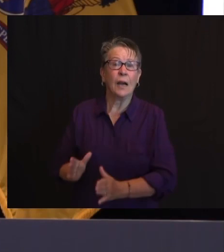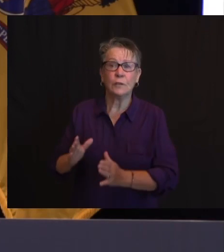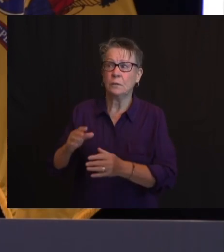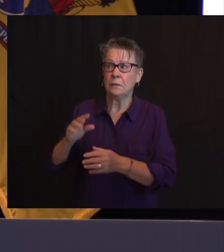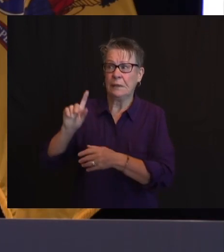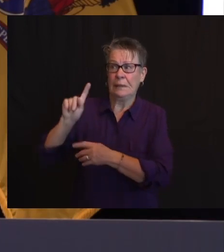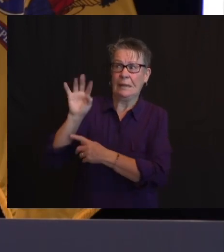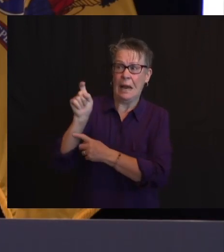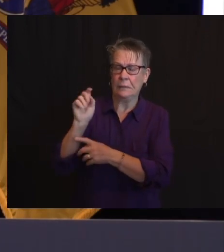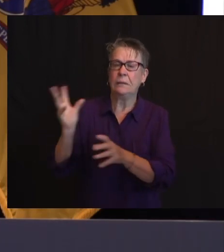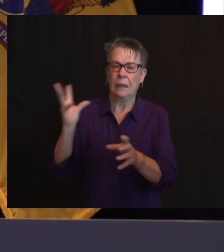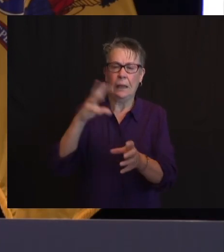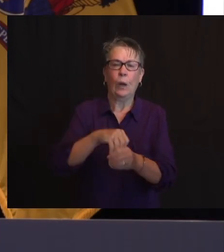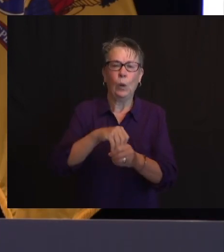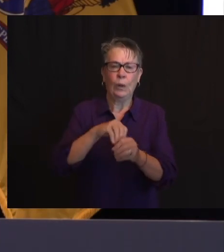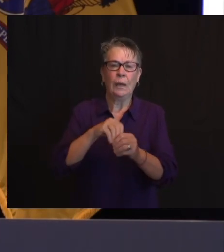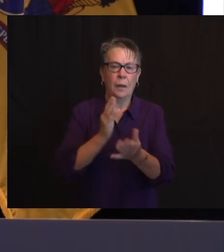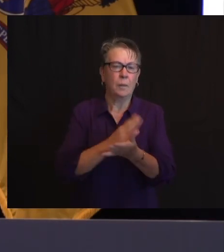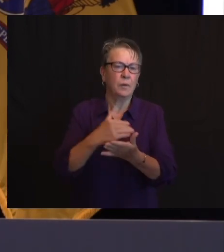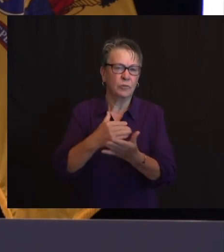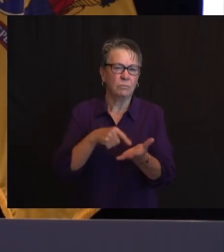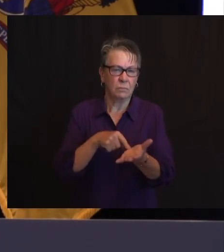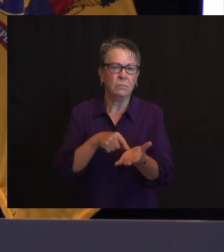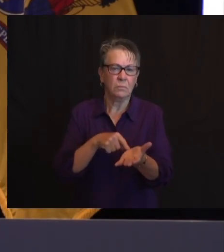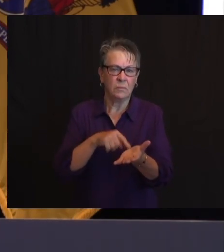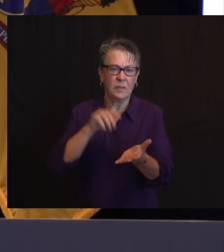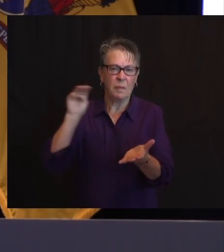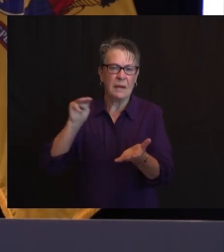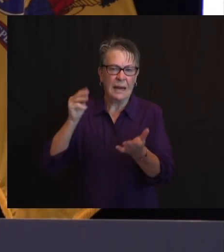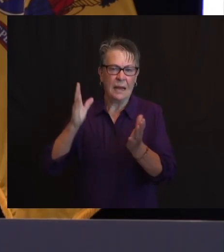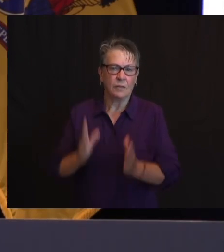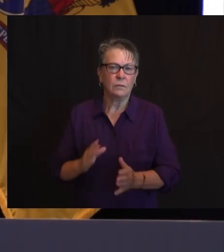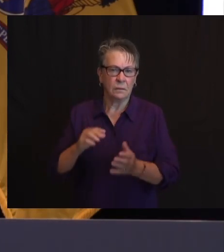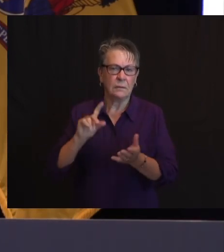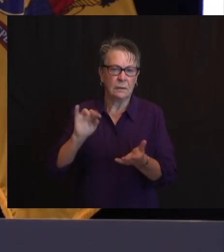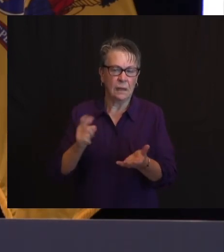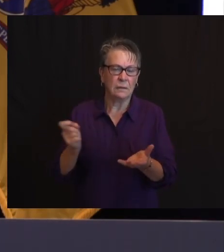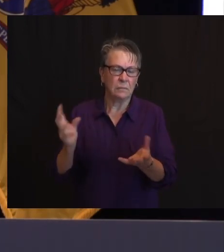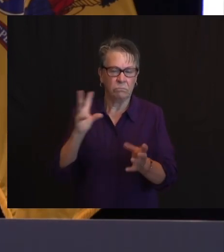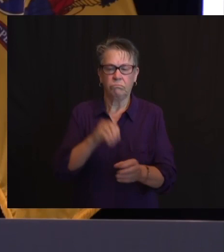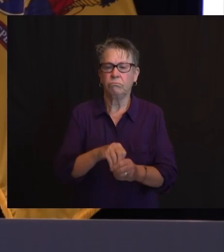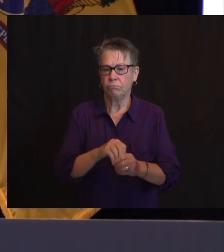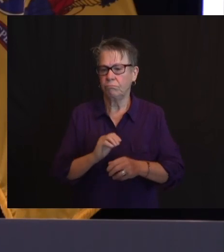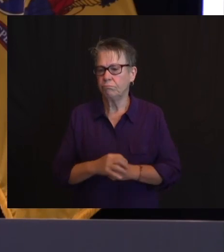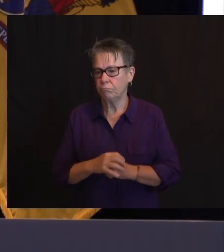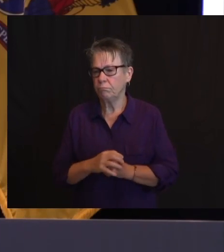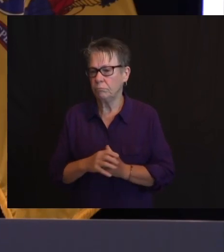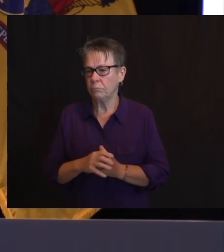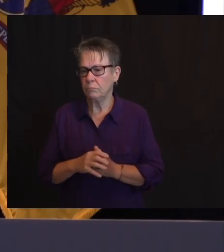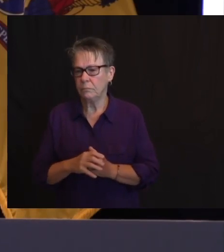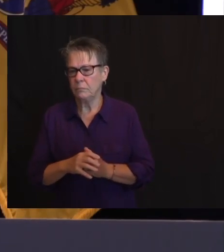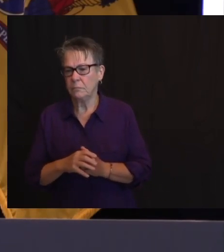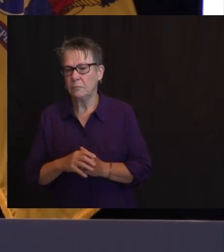told, just literally real time, Dustin, that all locations at MVC are back up except Edison.